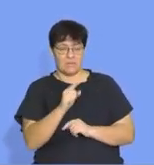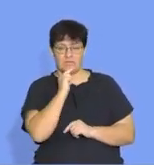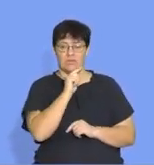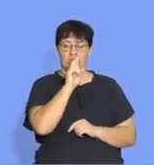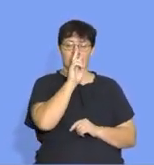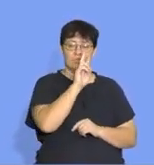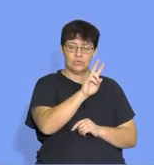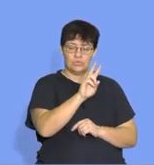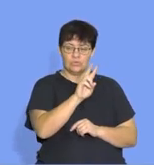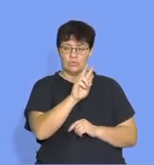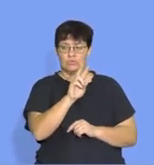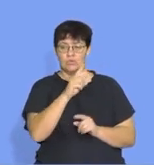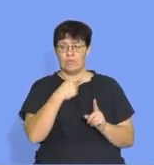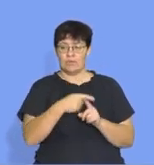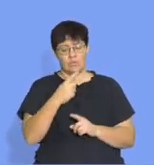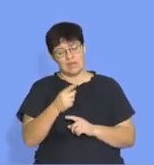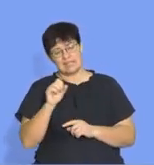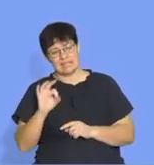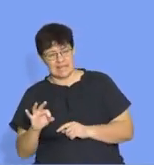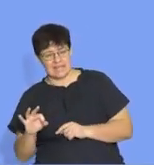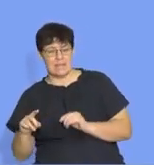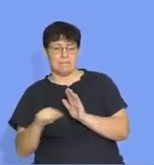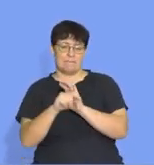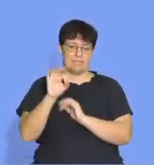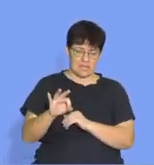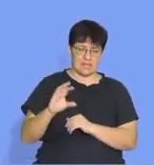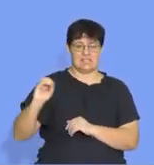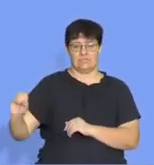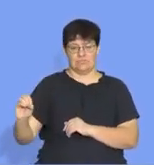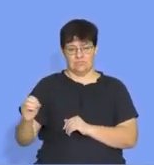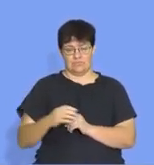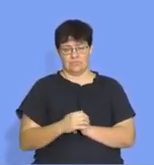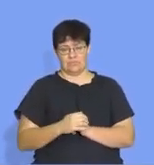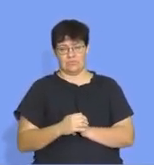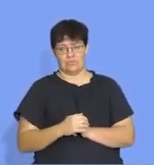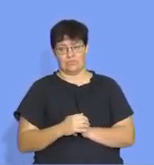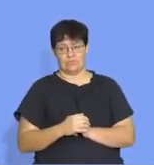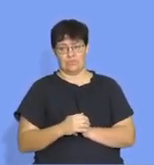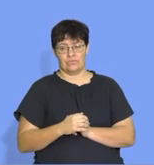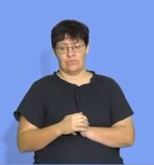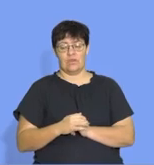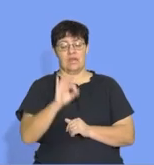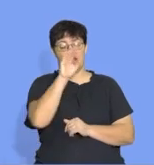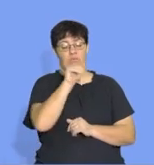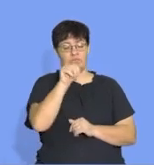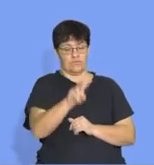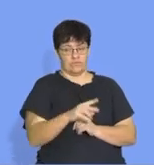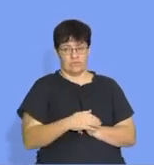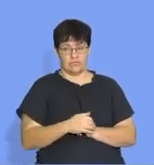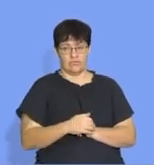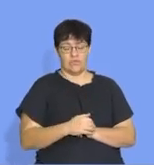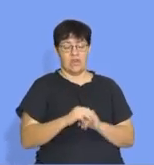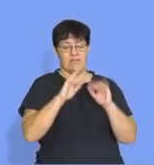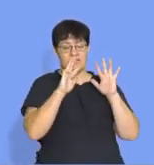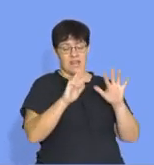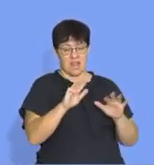1, which is 3, then minus 3 is 0. And then with the 3 over 2, it will be 9 over 4.